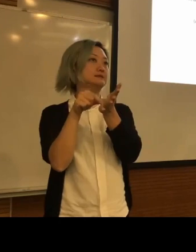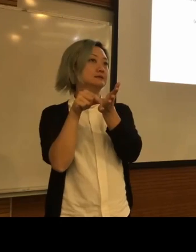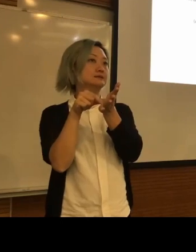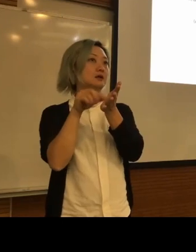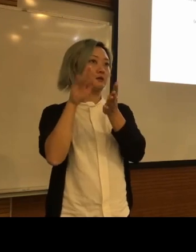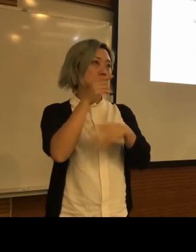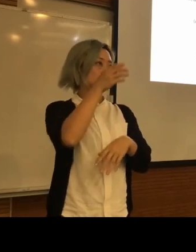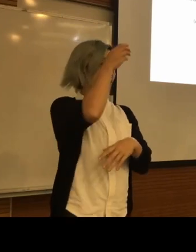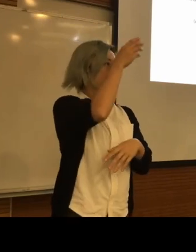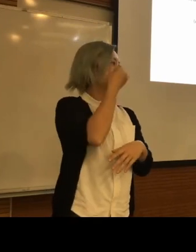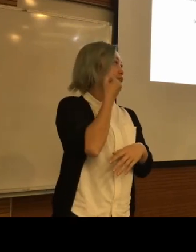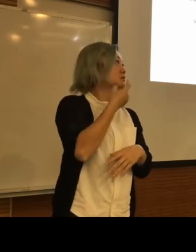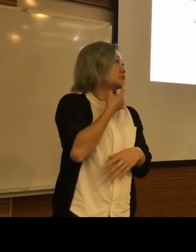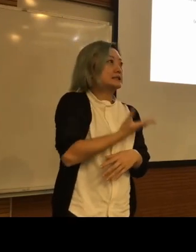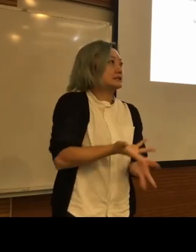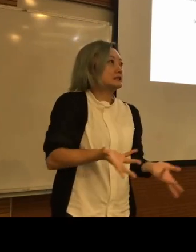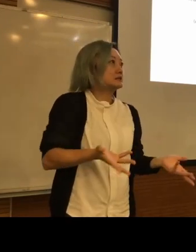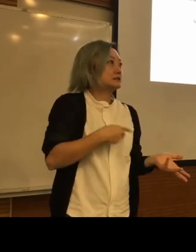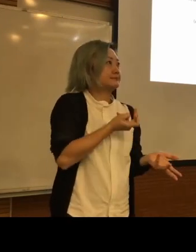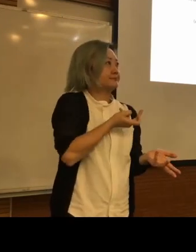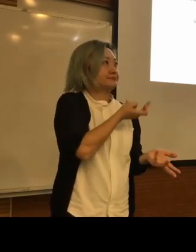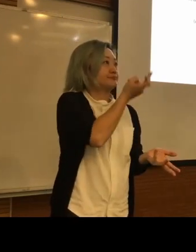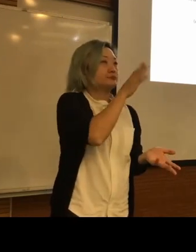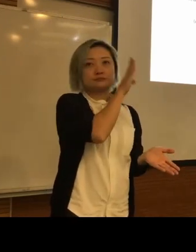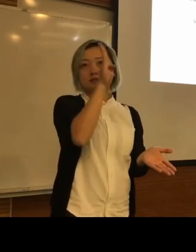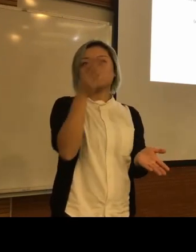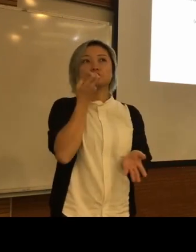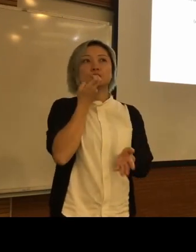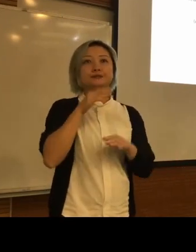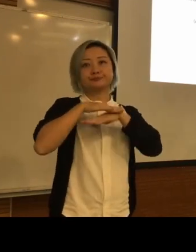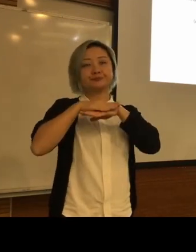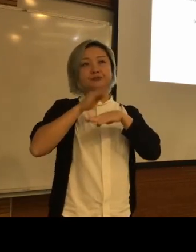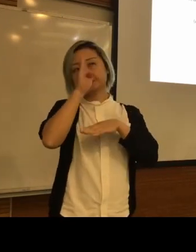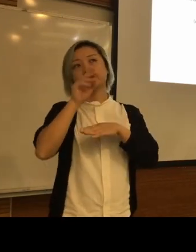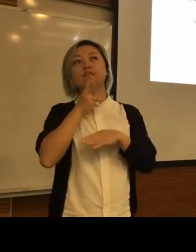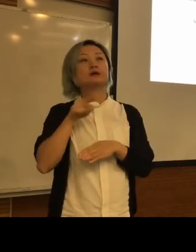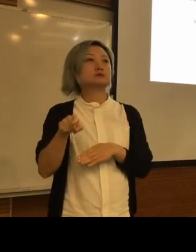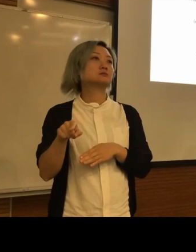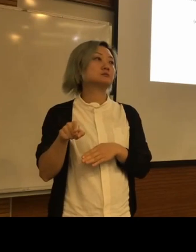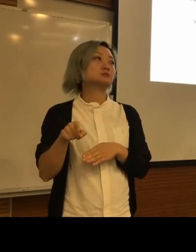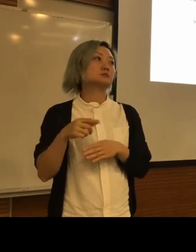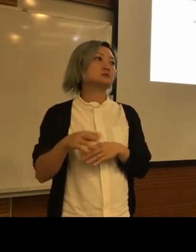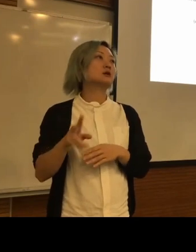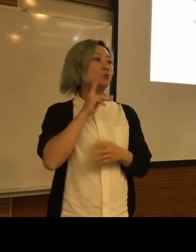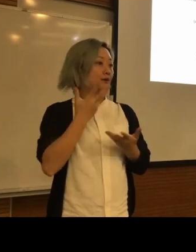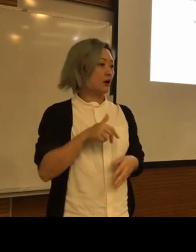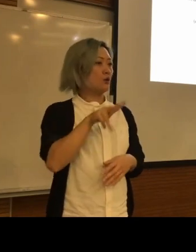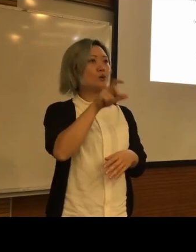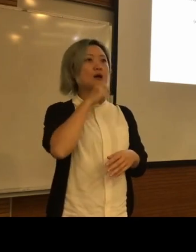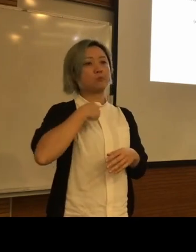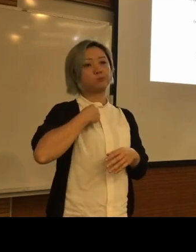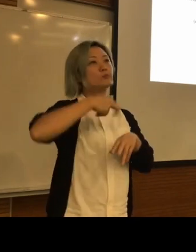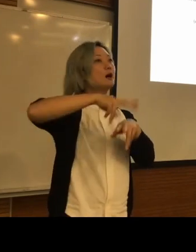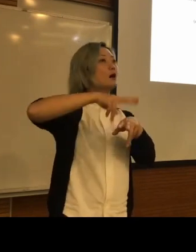from what you think is right. But if what you have learned, and it seems that in China, in some cases, people